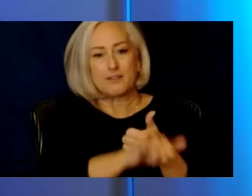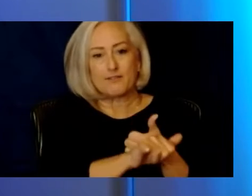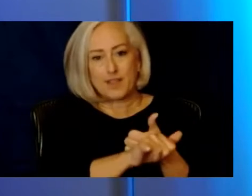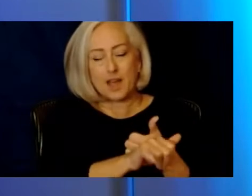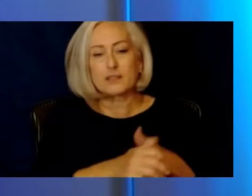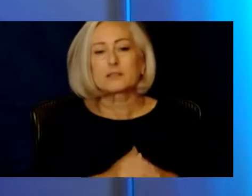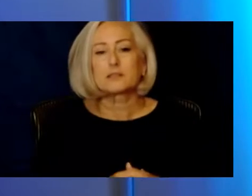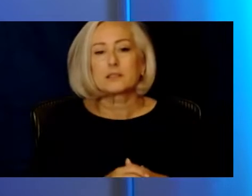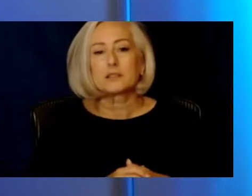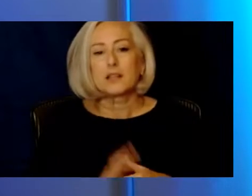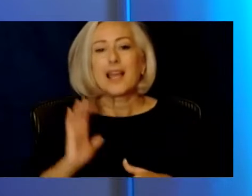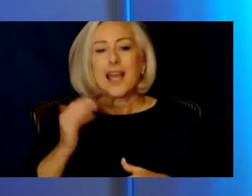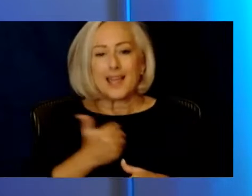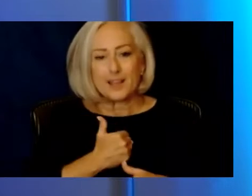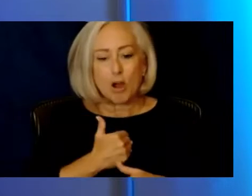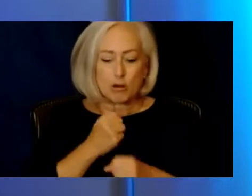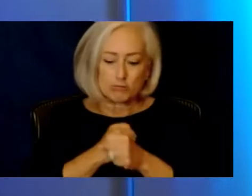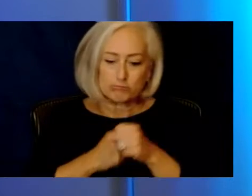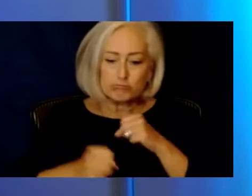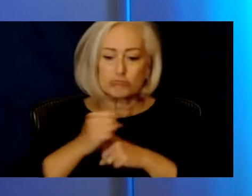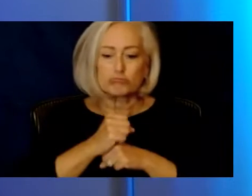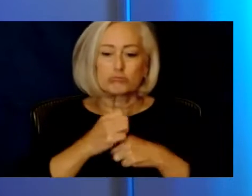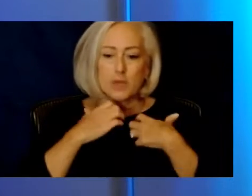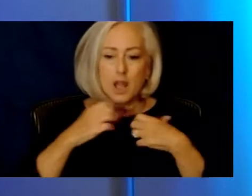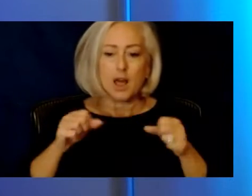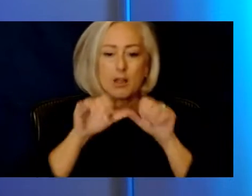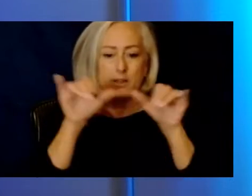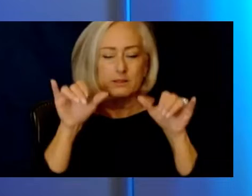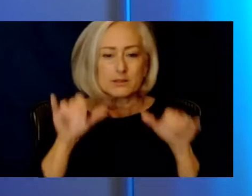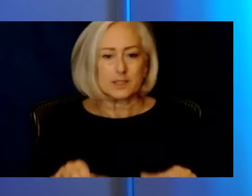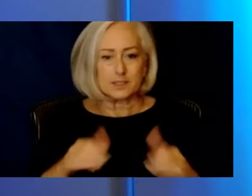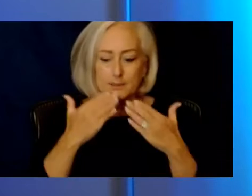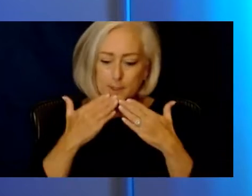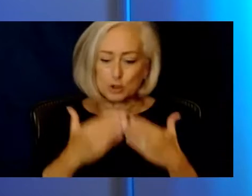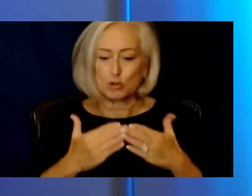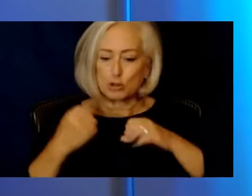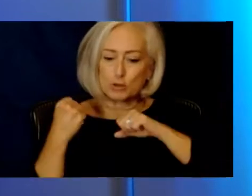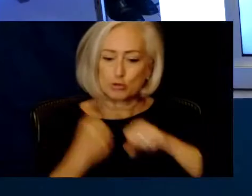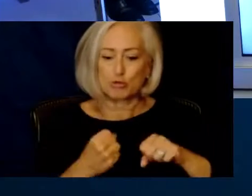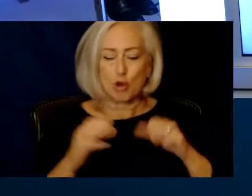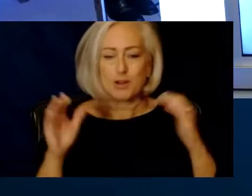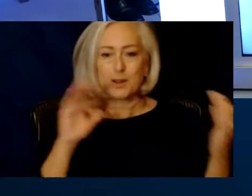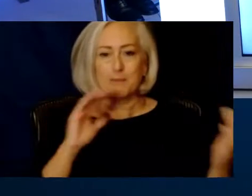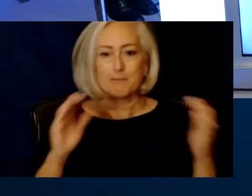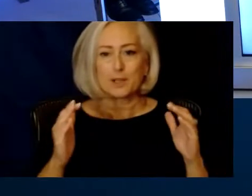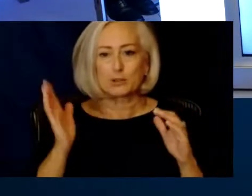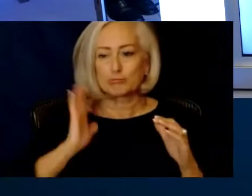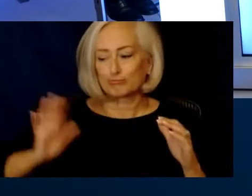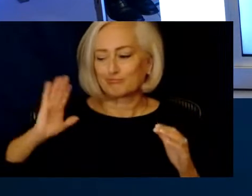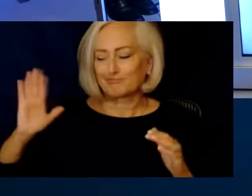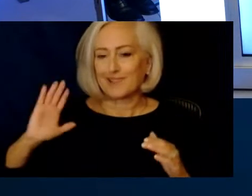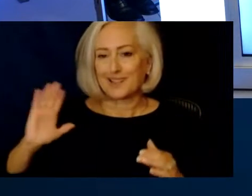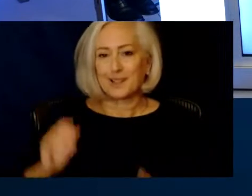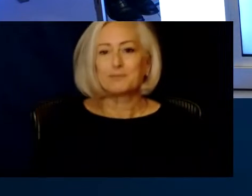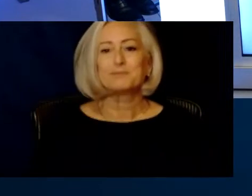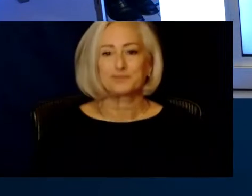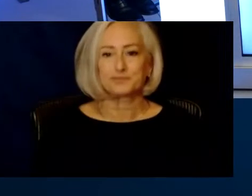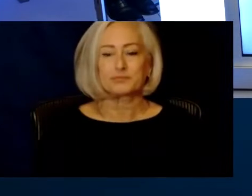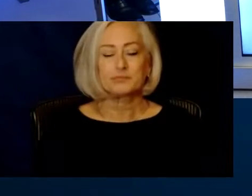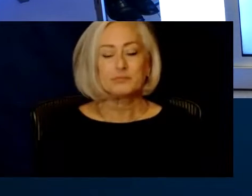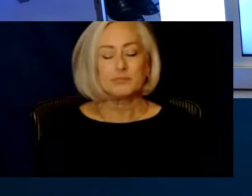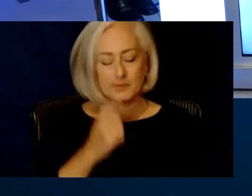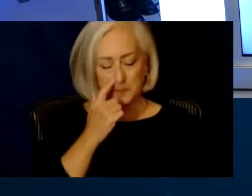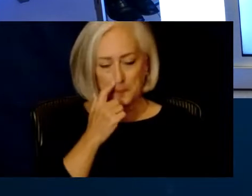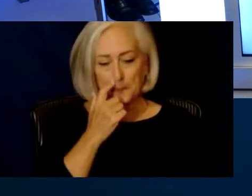is strong and developed now. So I think that we're in a better situation than we were before. Yeah, I think that's right. And I think we also need to include the part about